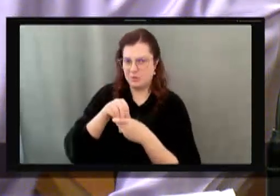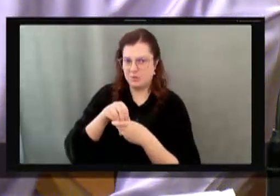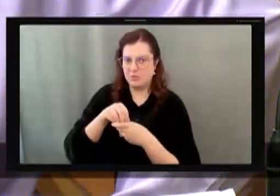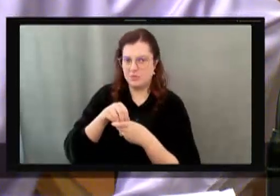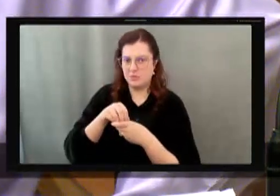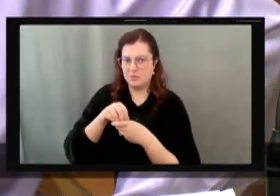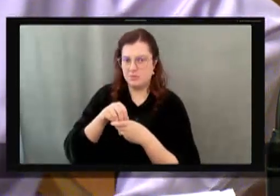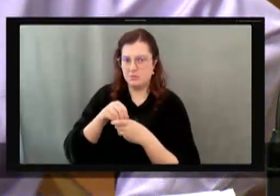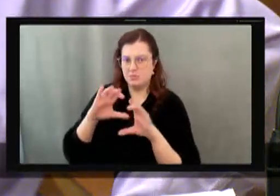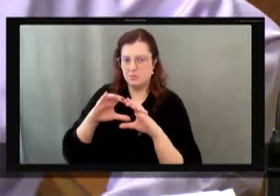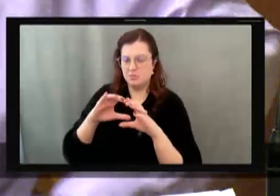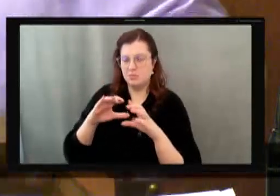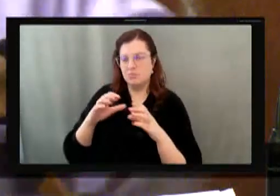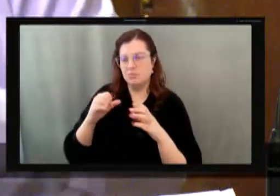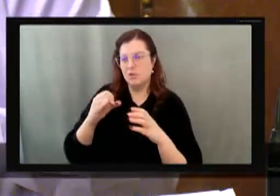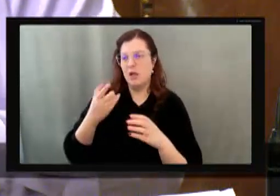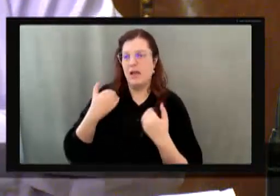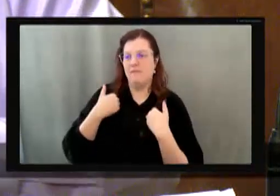covered. Got it.